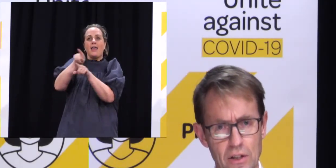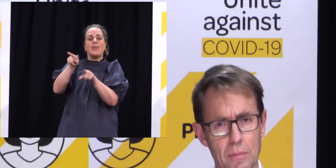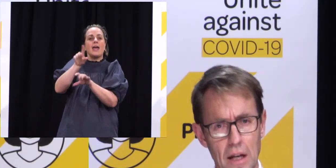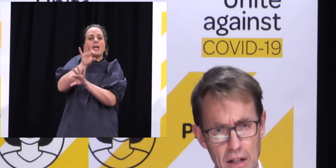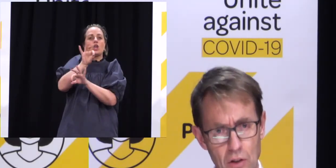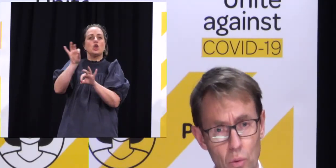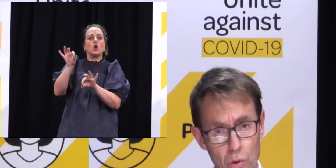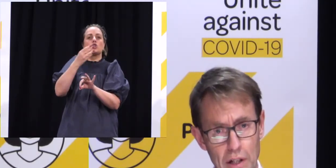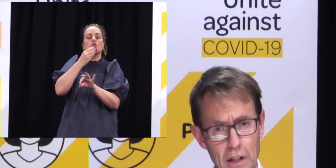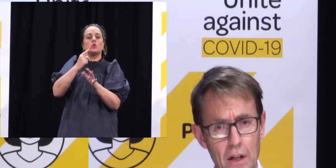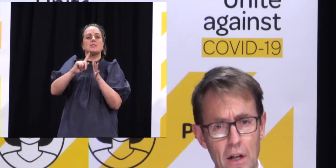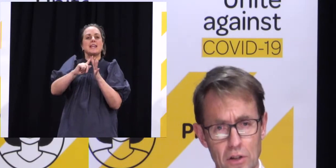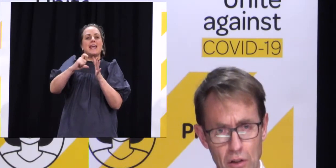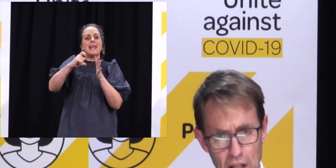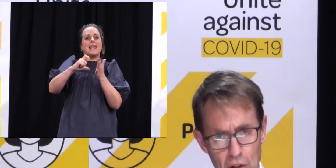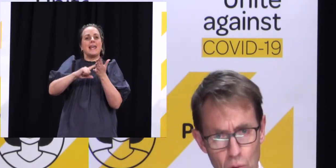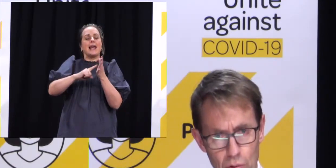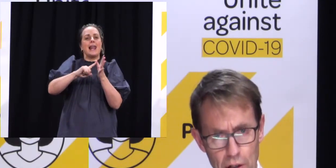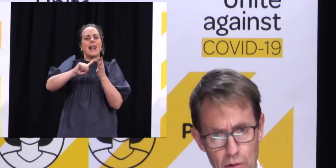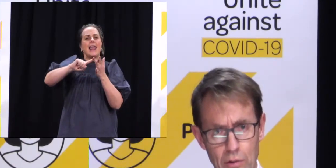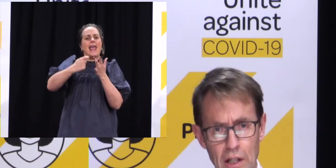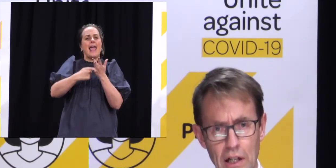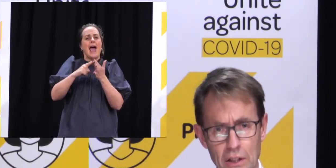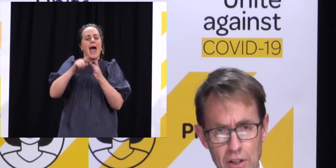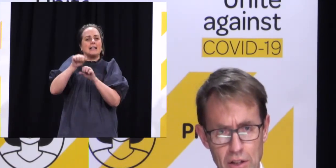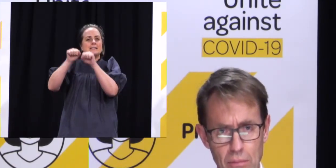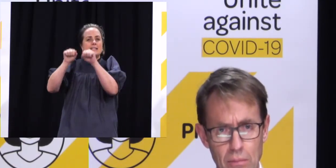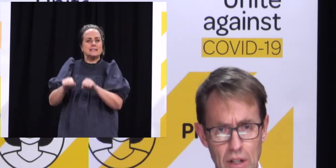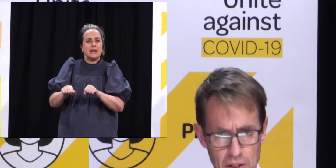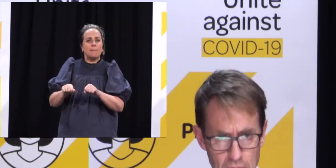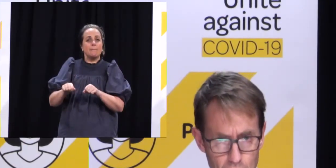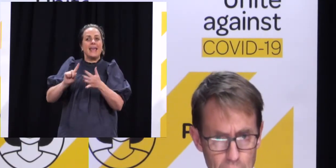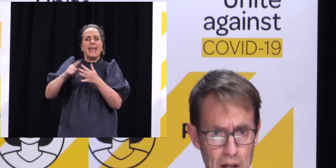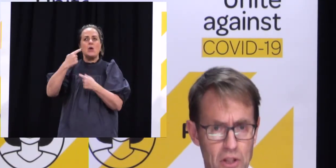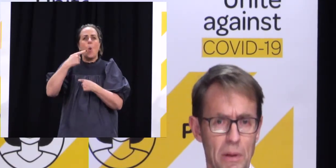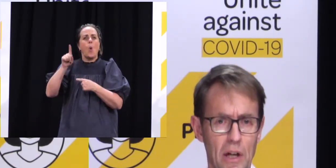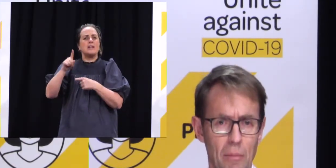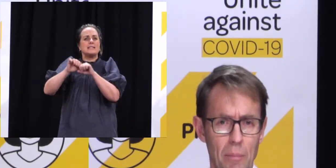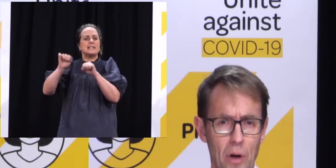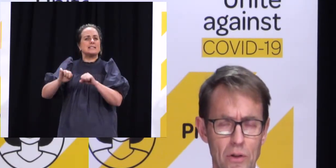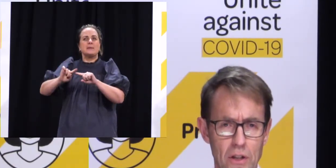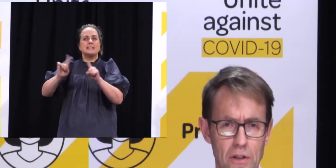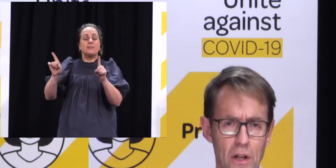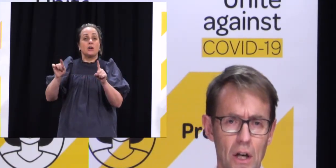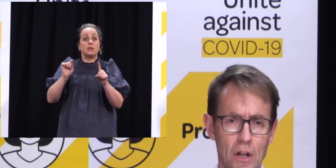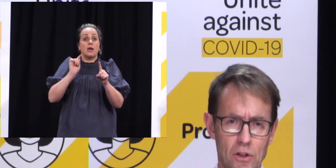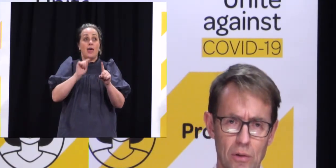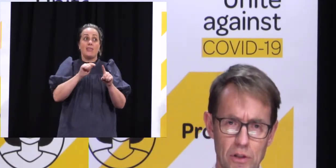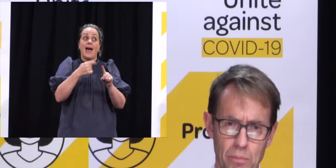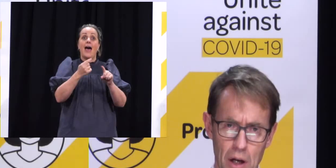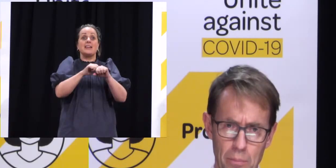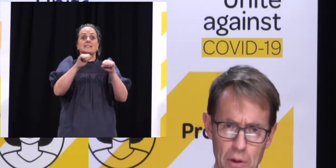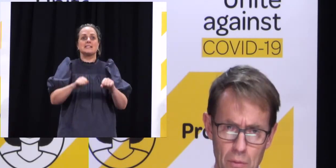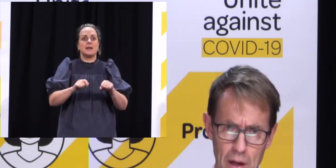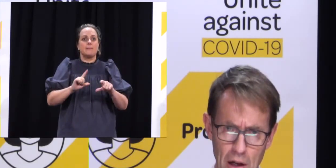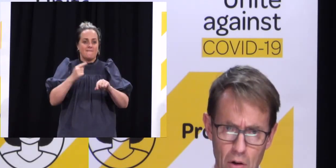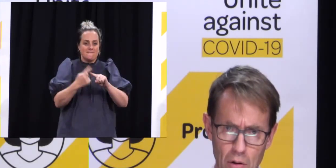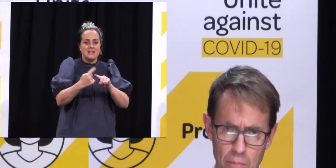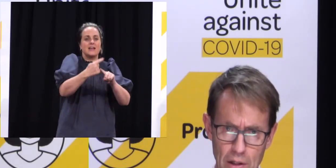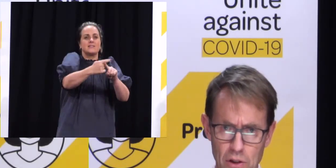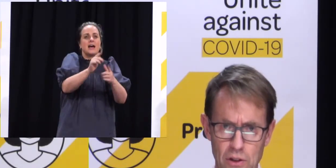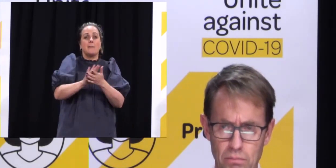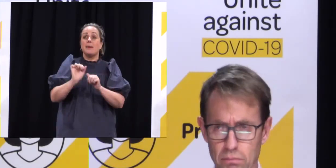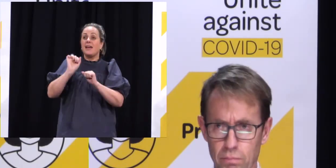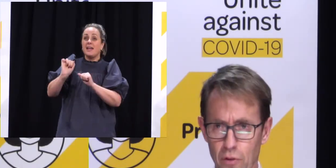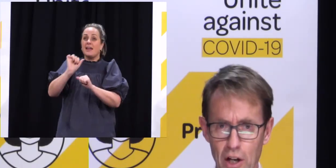ECLAIR system and e-ordering, so the e-ordering through the ECLAIR system does very much speed up that process. So there is a bit of a